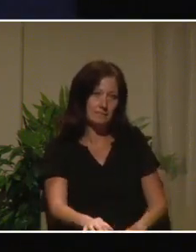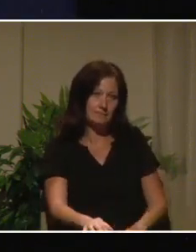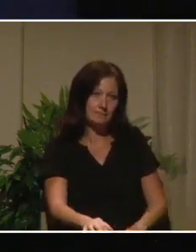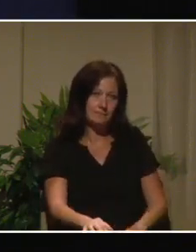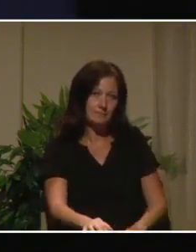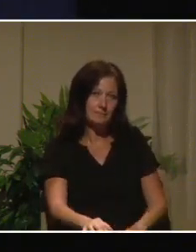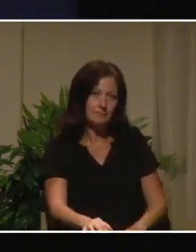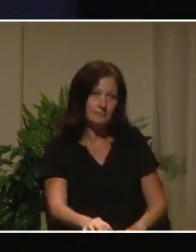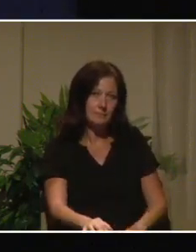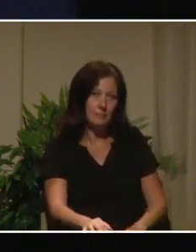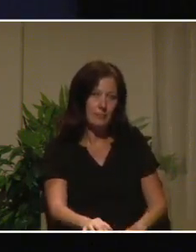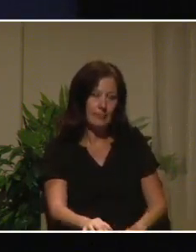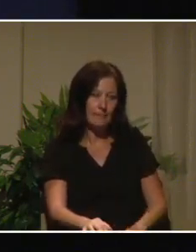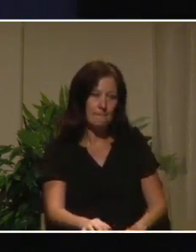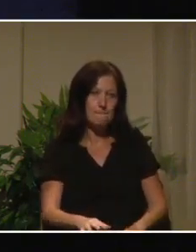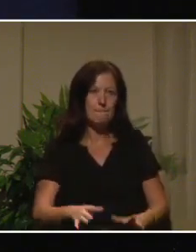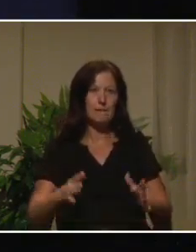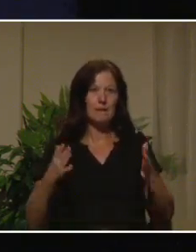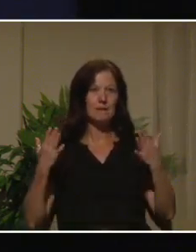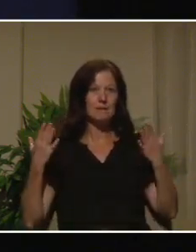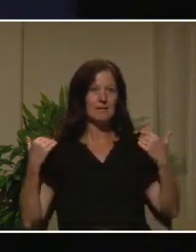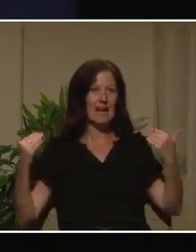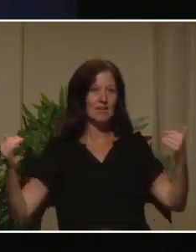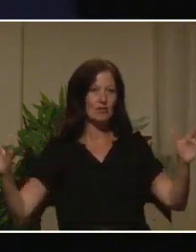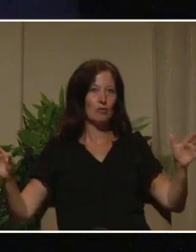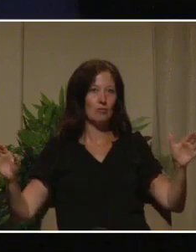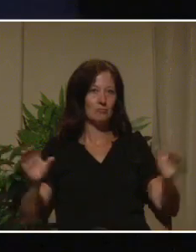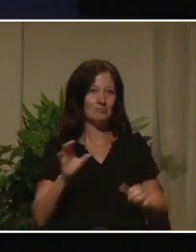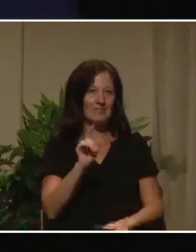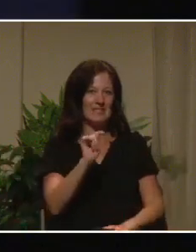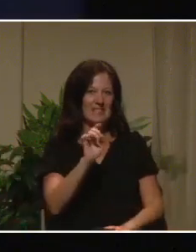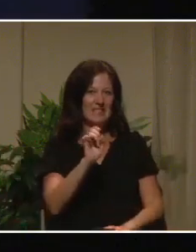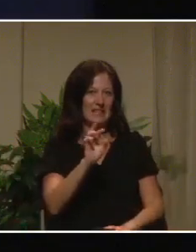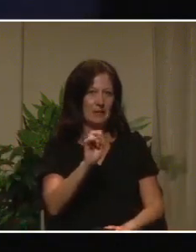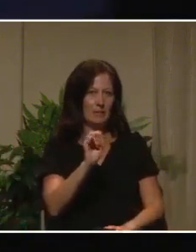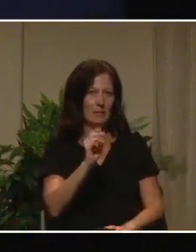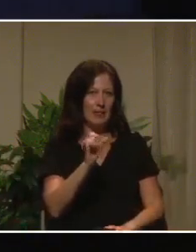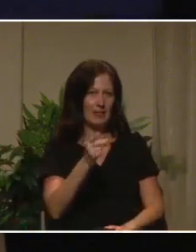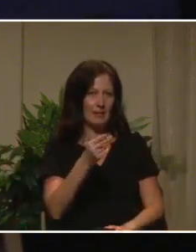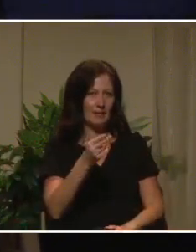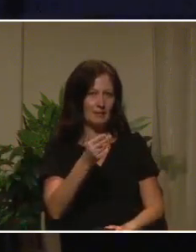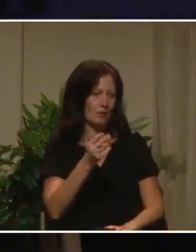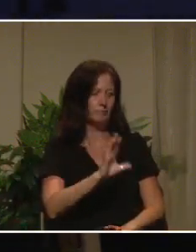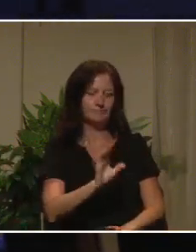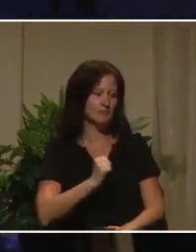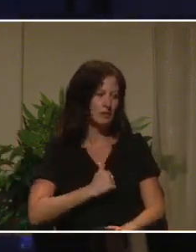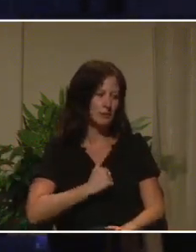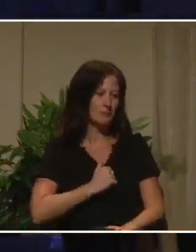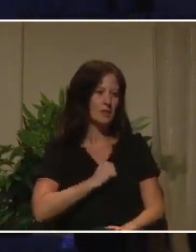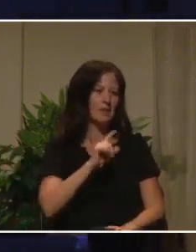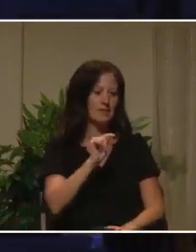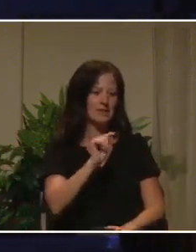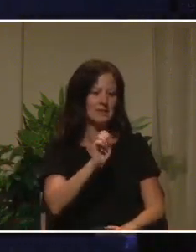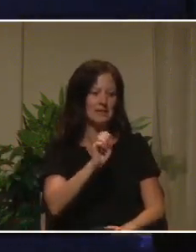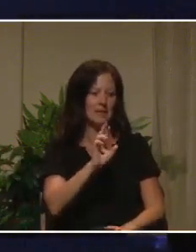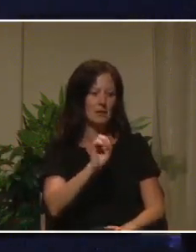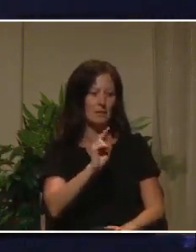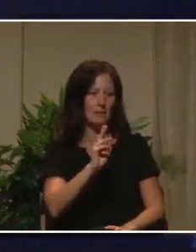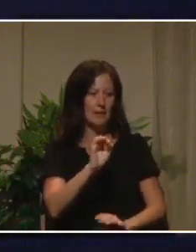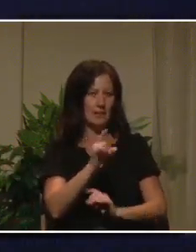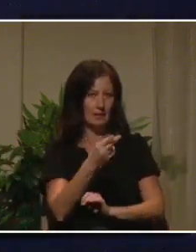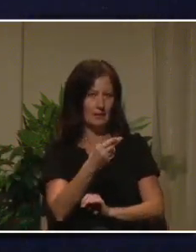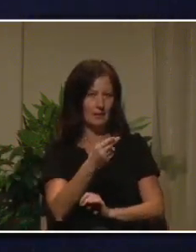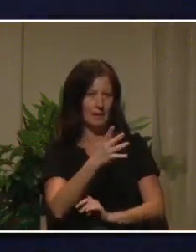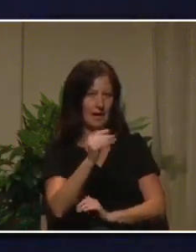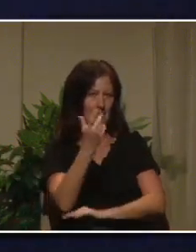But as the terebinth and oak leave stumps when they are cut down, so the holy seed will be the stump